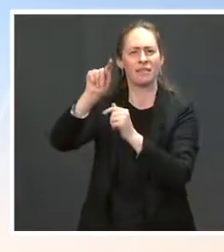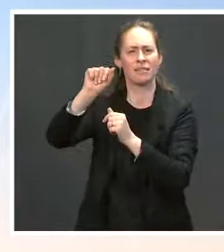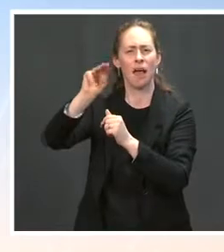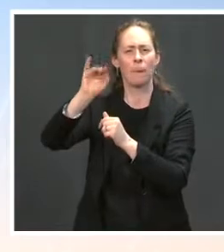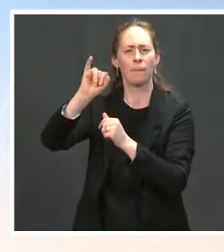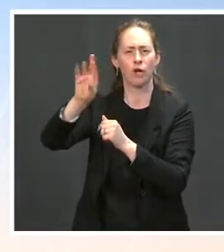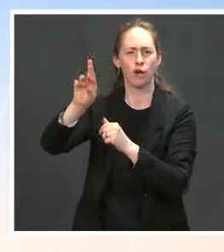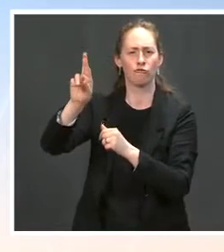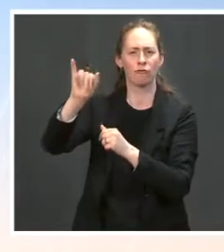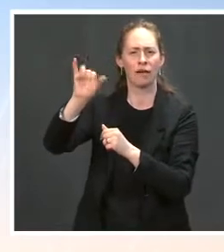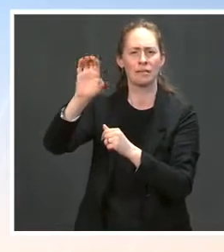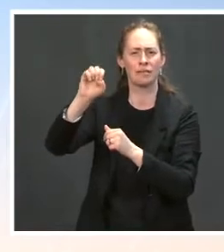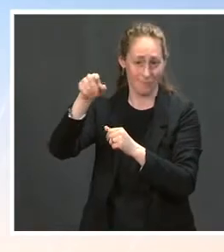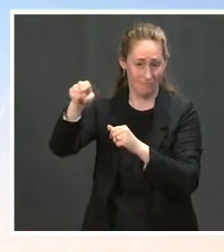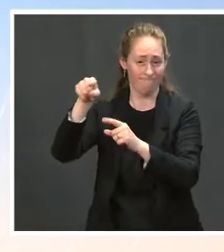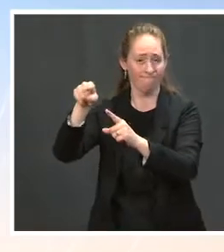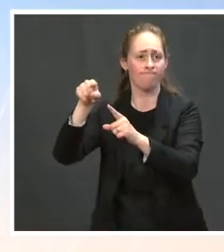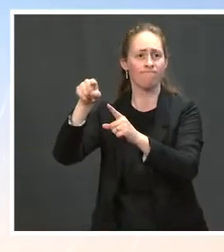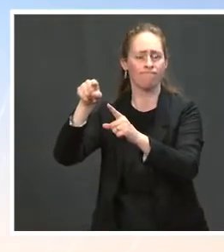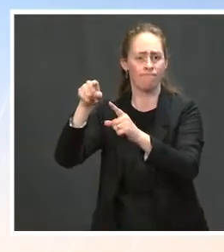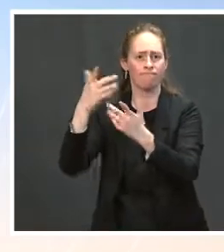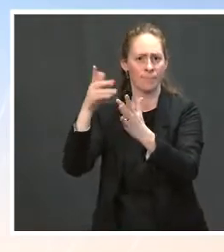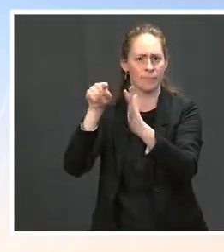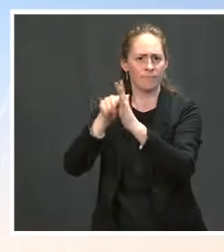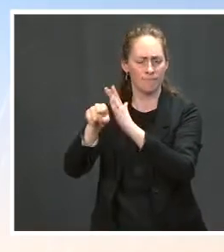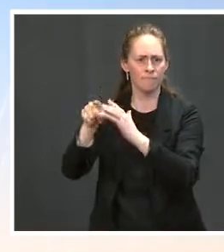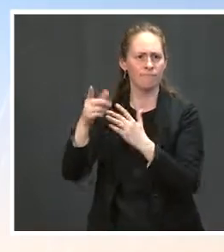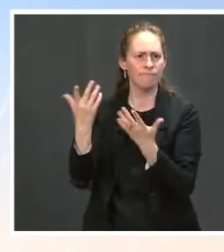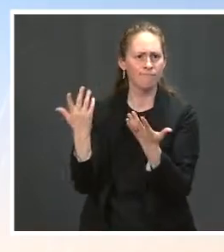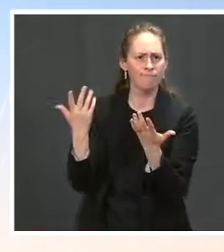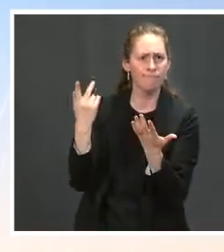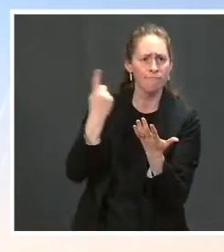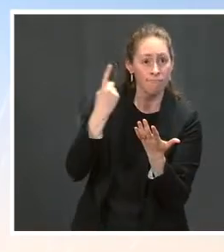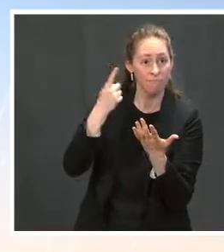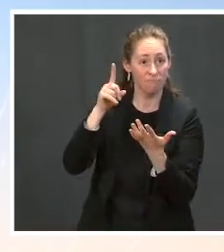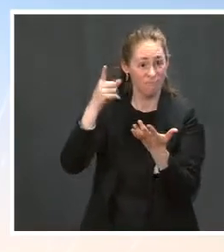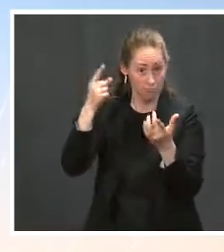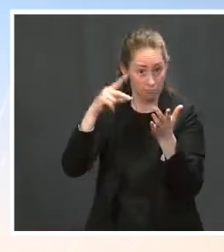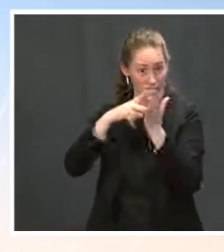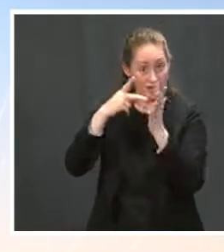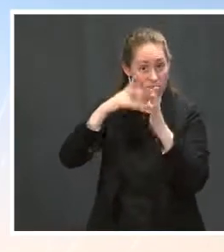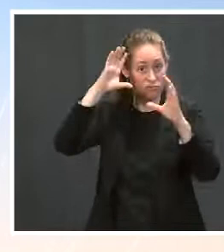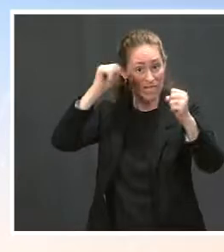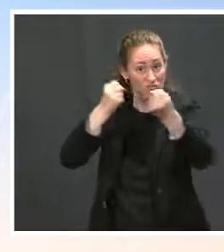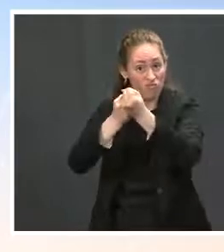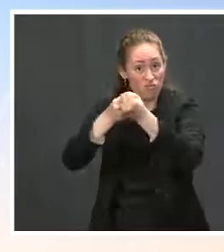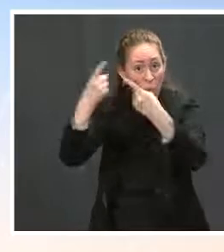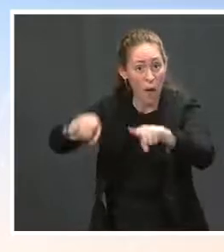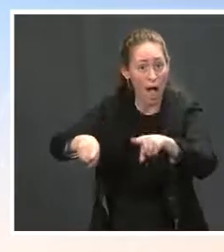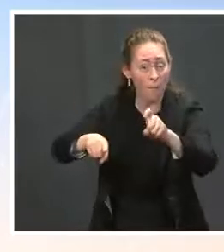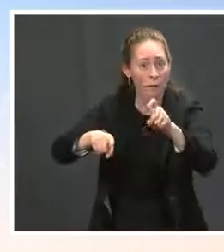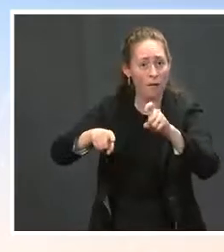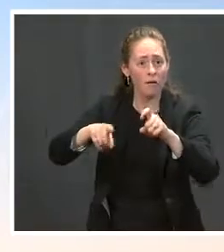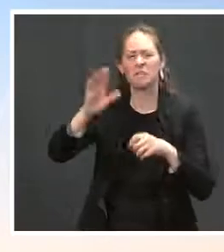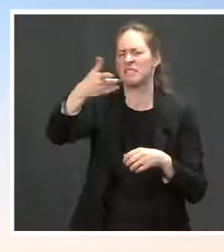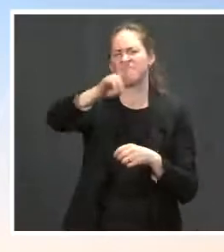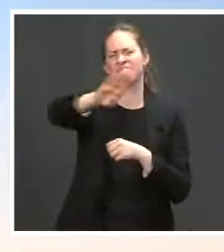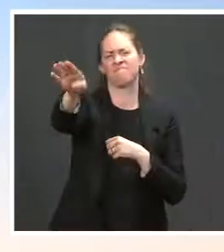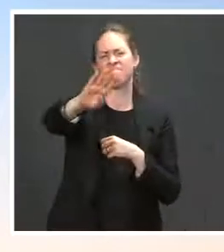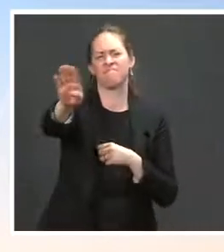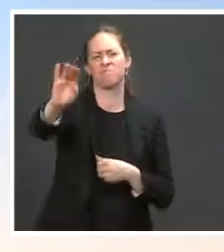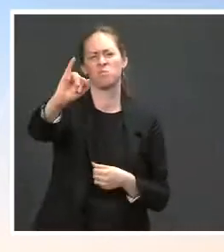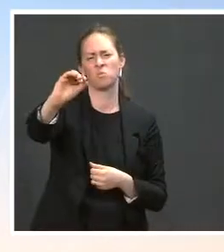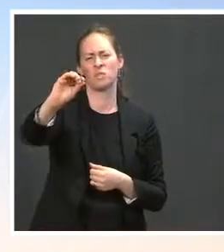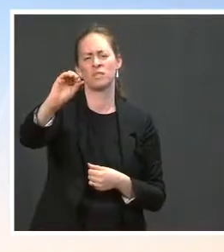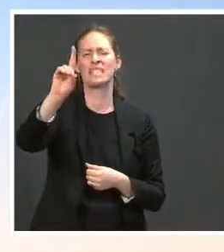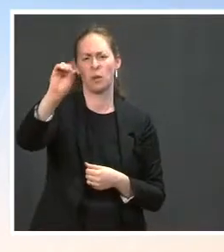support that? I would point you to the Department of Justice. It's their decision. And then lastly, a climate-related question. There have been several lawmakers from Ohio and other states who have called